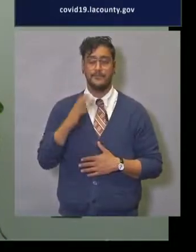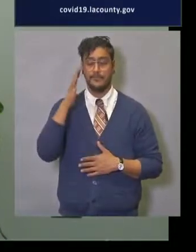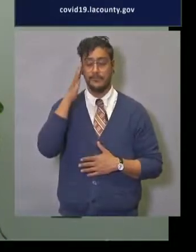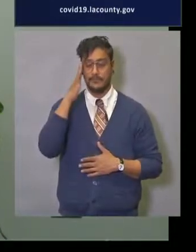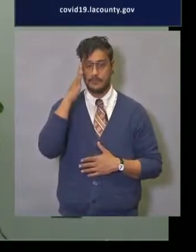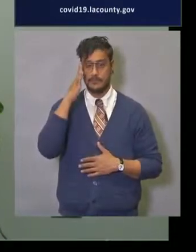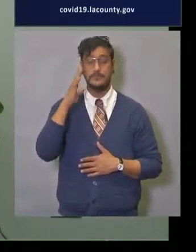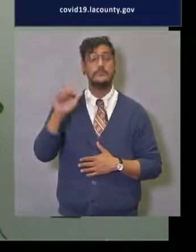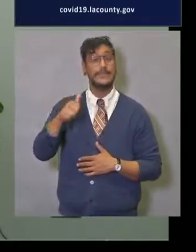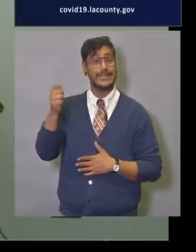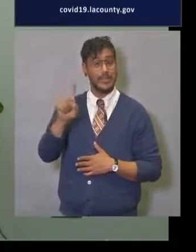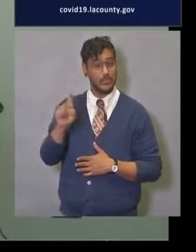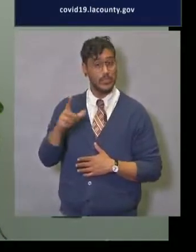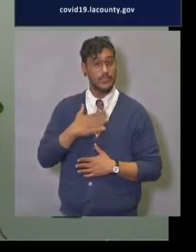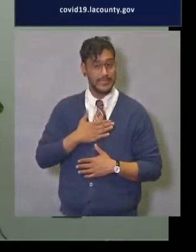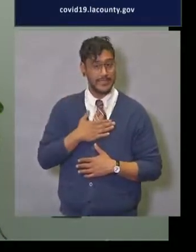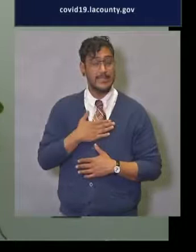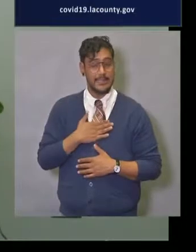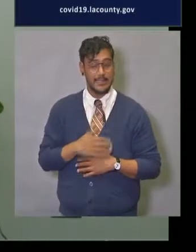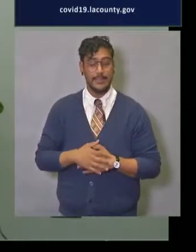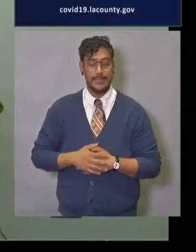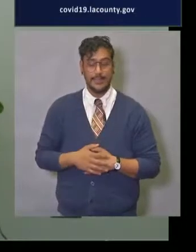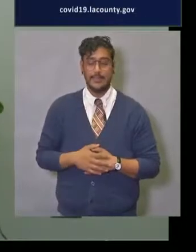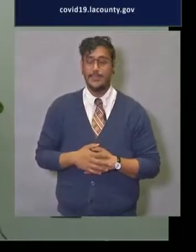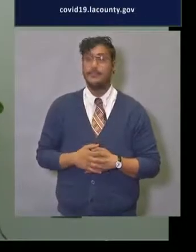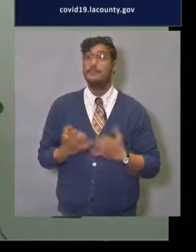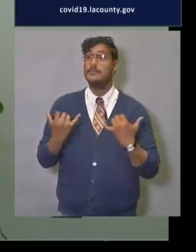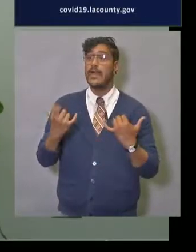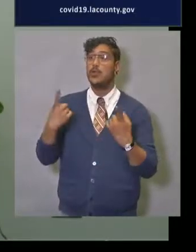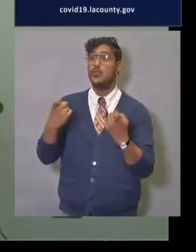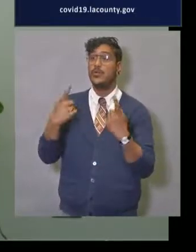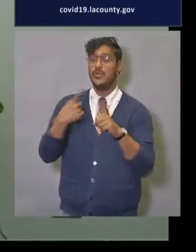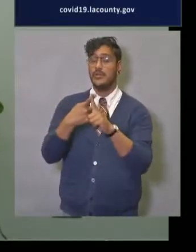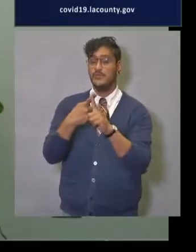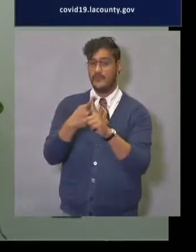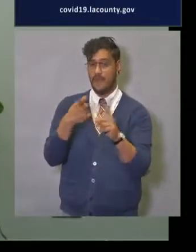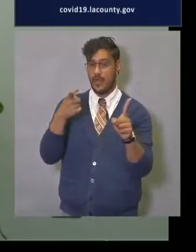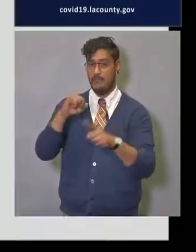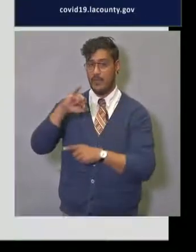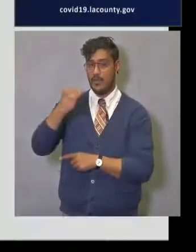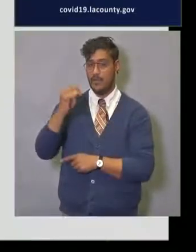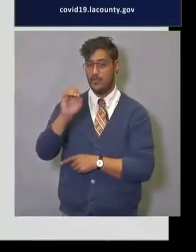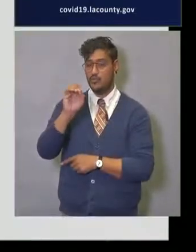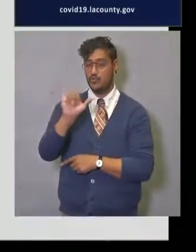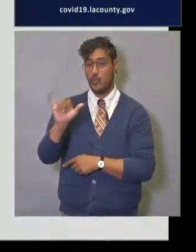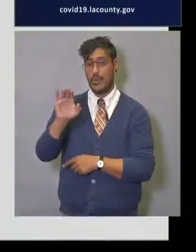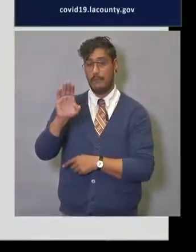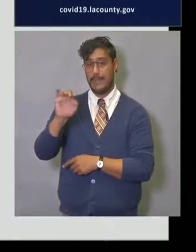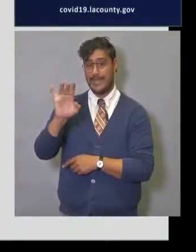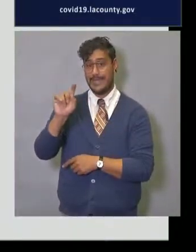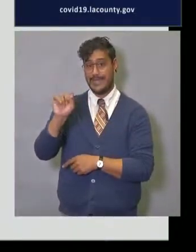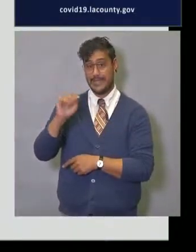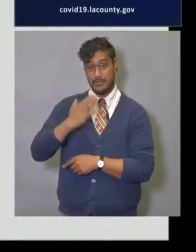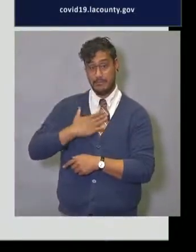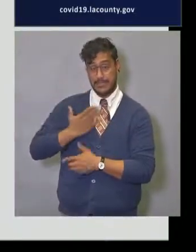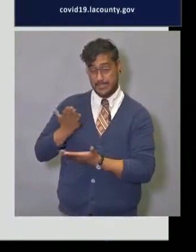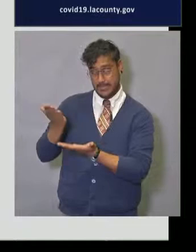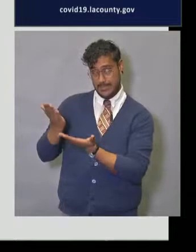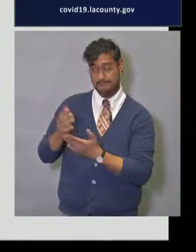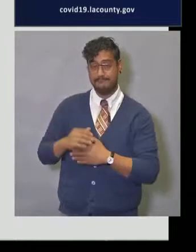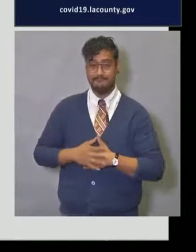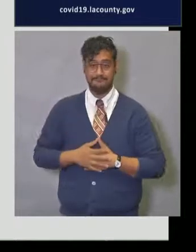We'll take the next question, sorry. Thank you. Our next question comes from the line of Joy Benedict. Joy, your line is unmuted. Please go